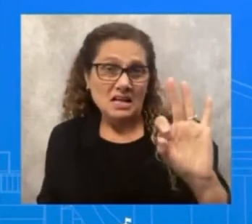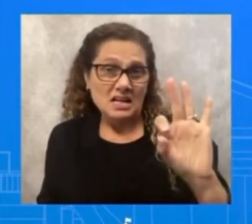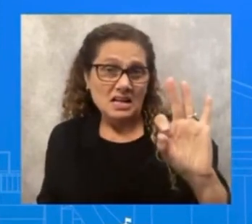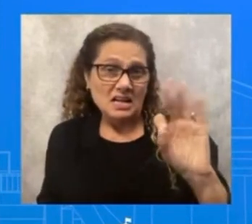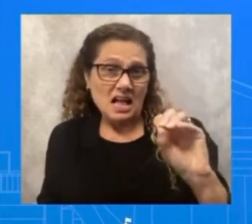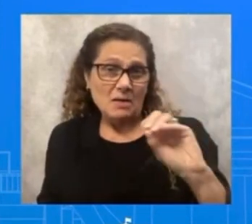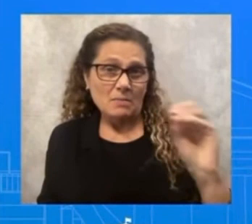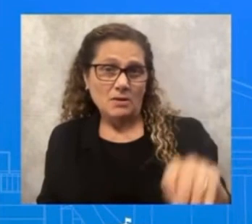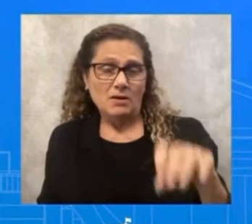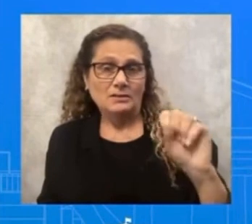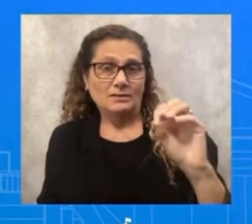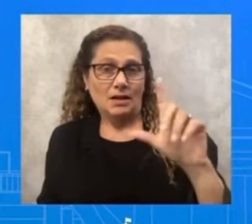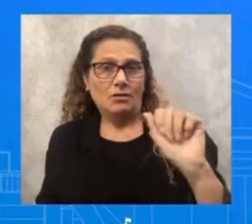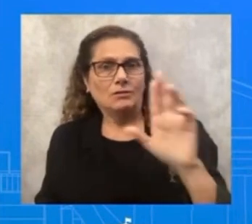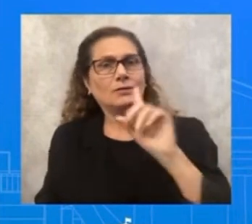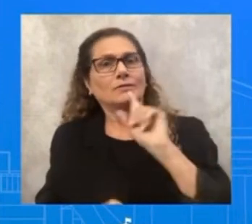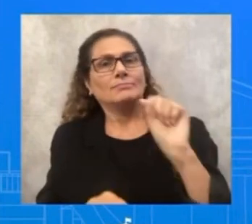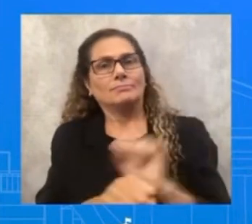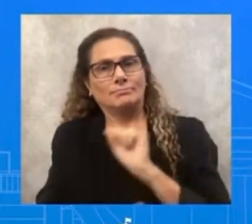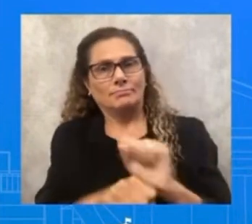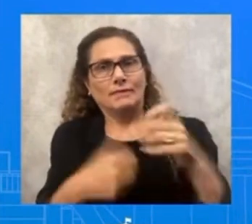the U.S. will be